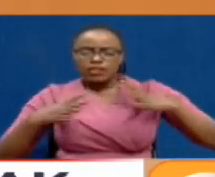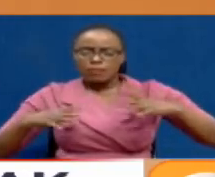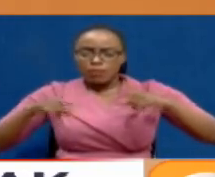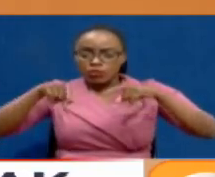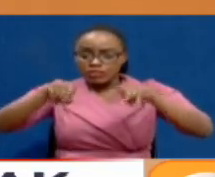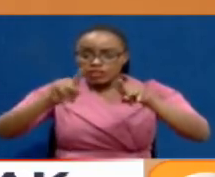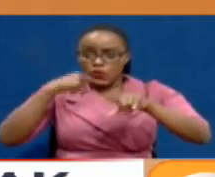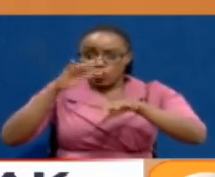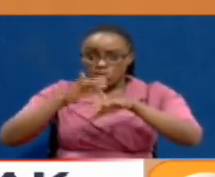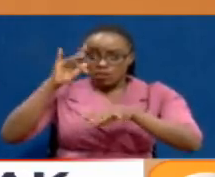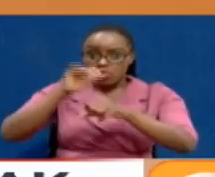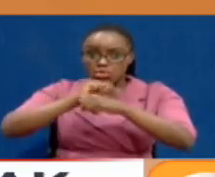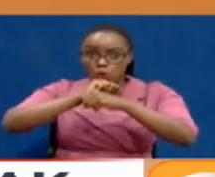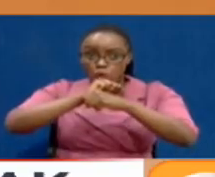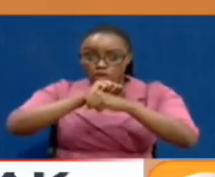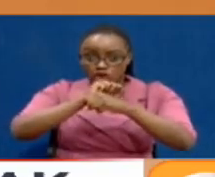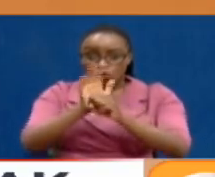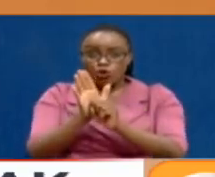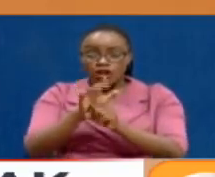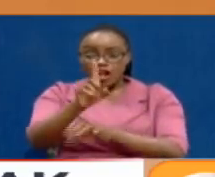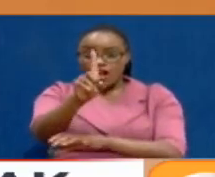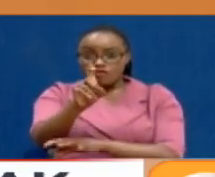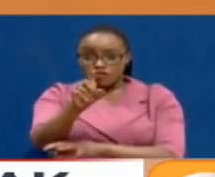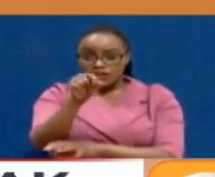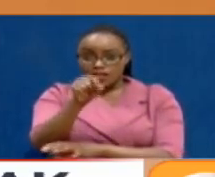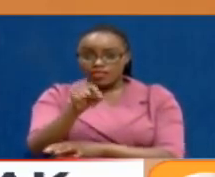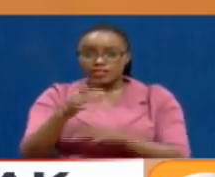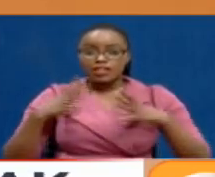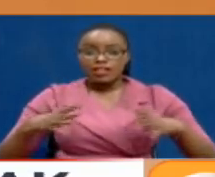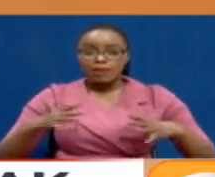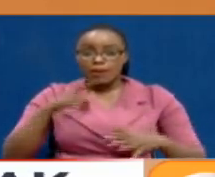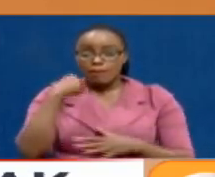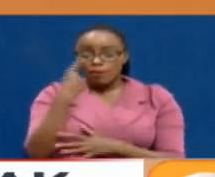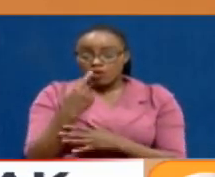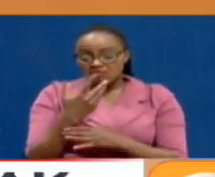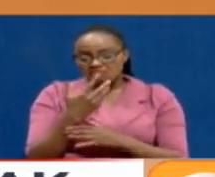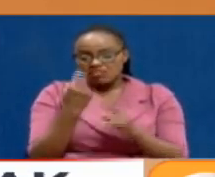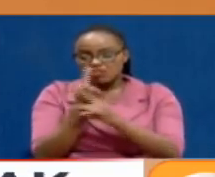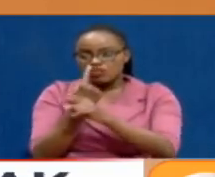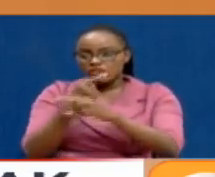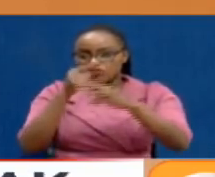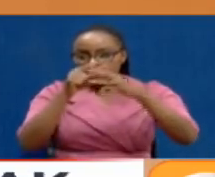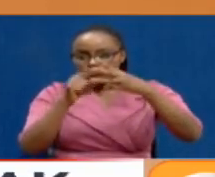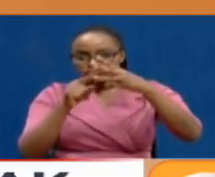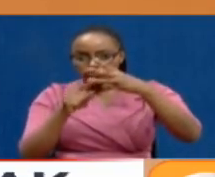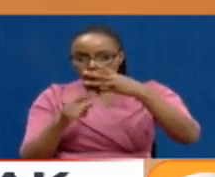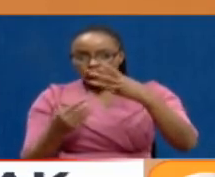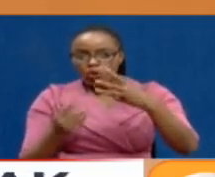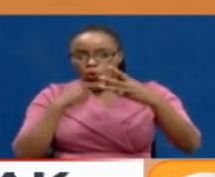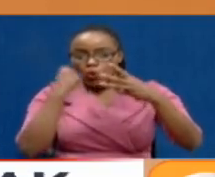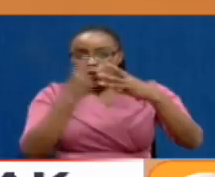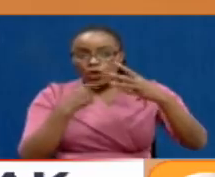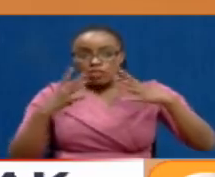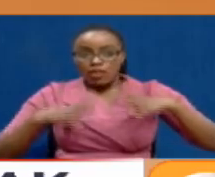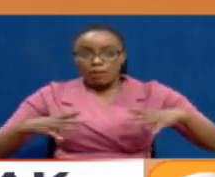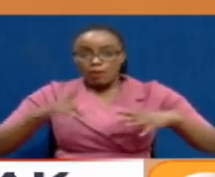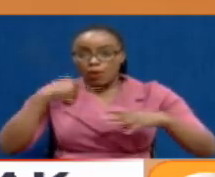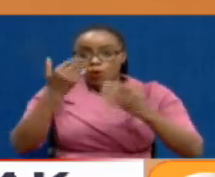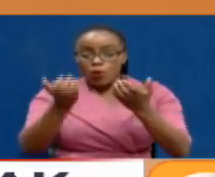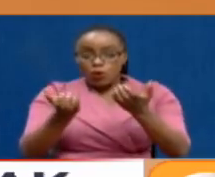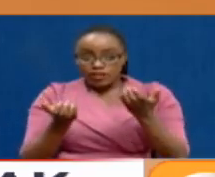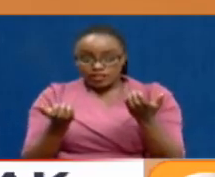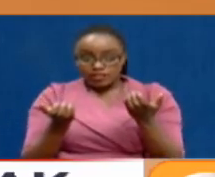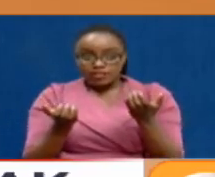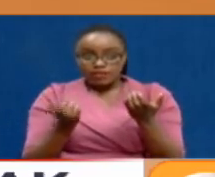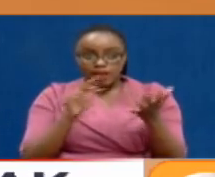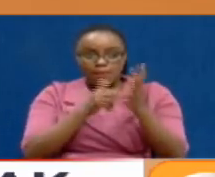themselves, so those are the categories of people who need masks. So we